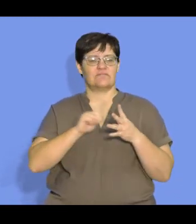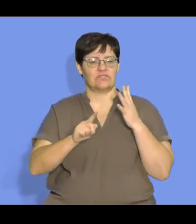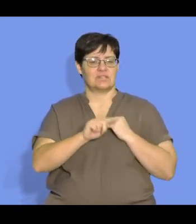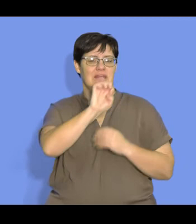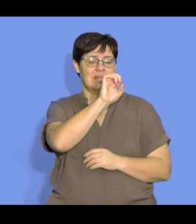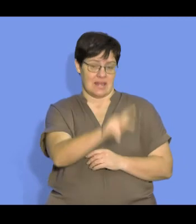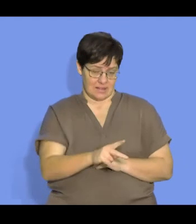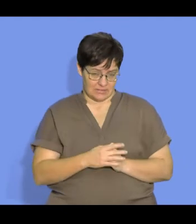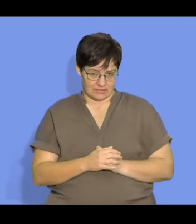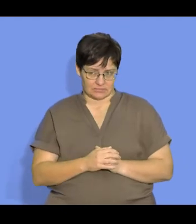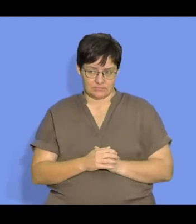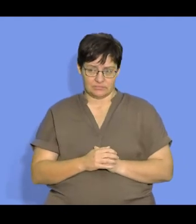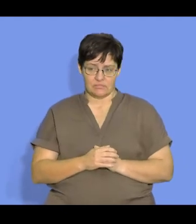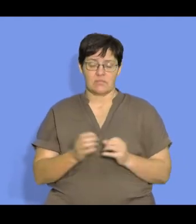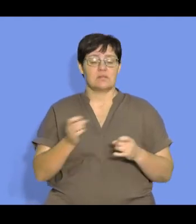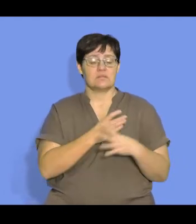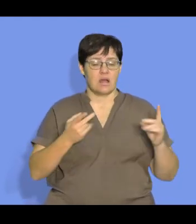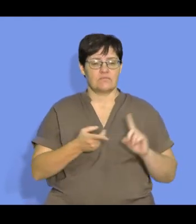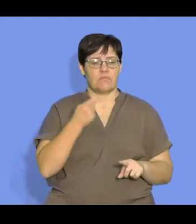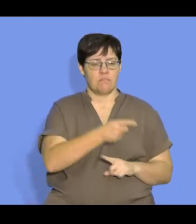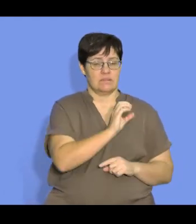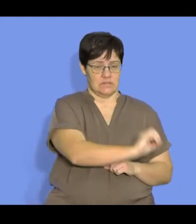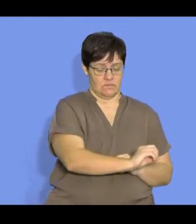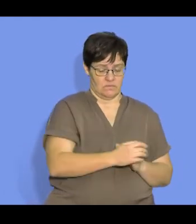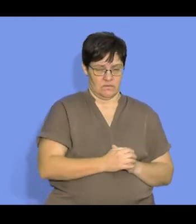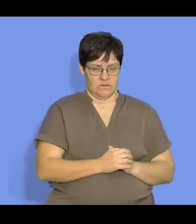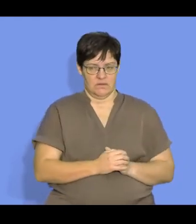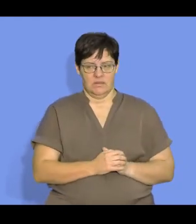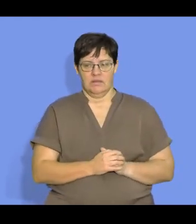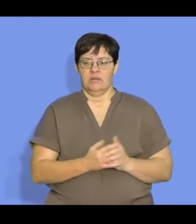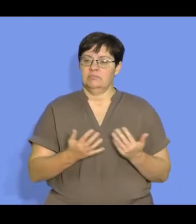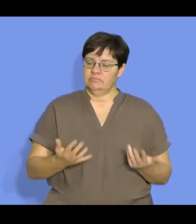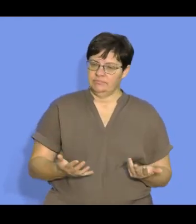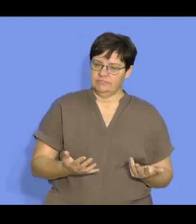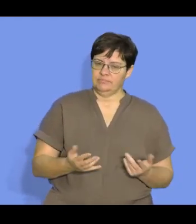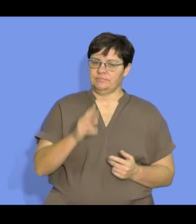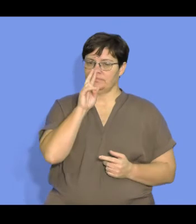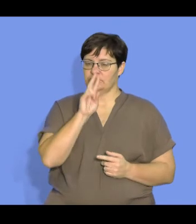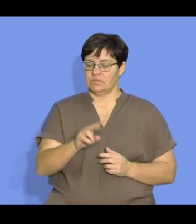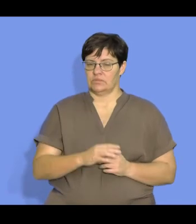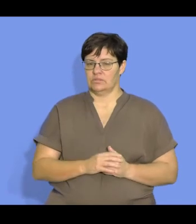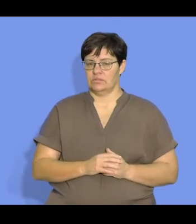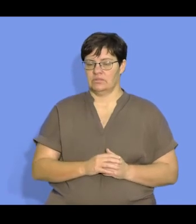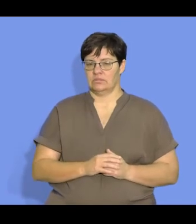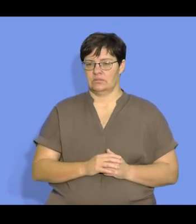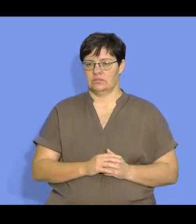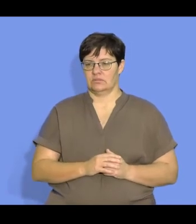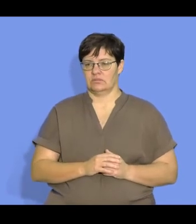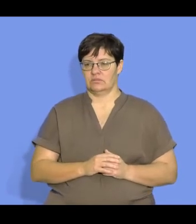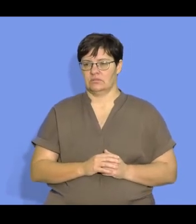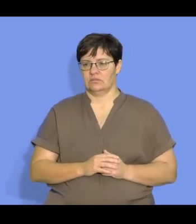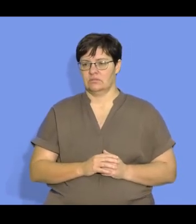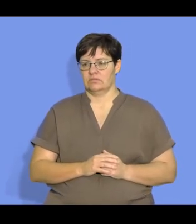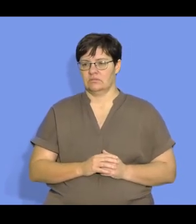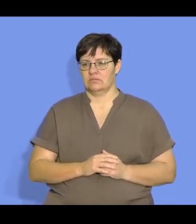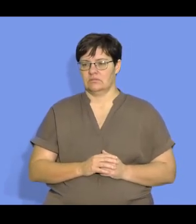kinetic energies starting from 0. So if we look at having, I just want to take